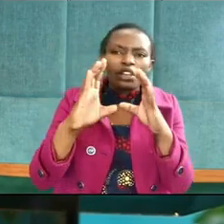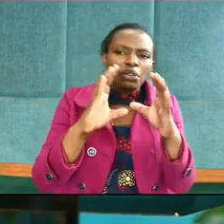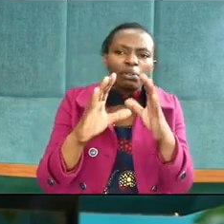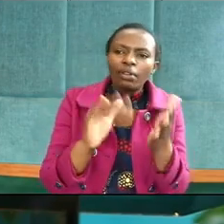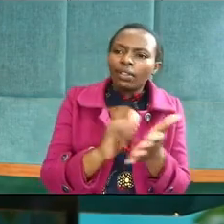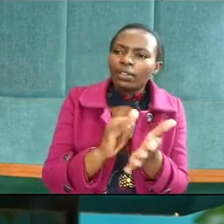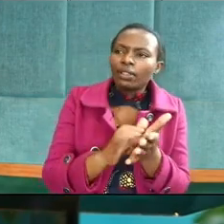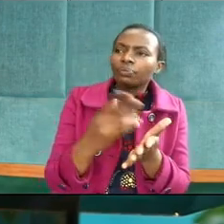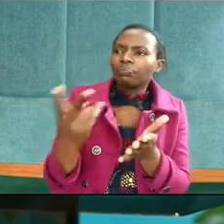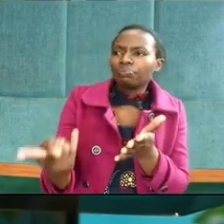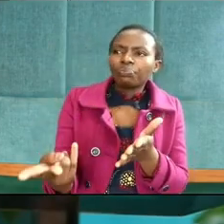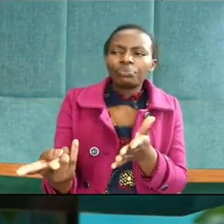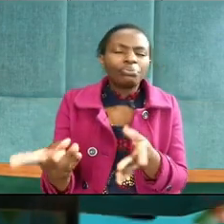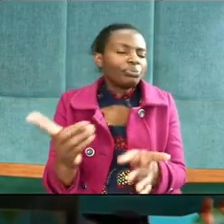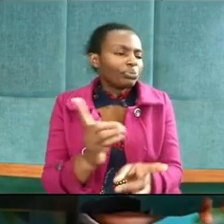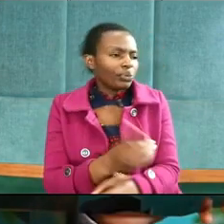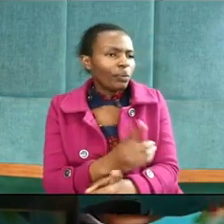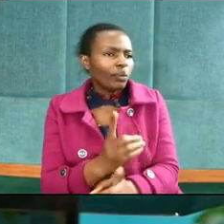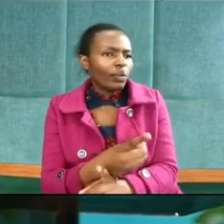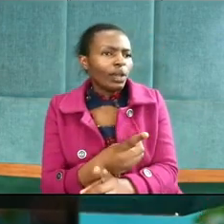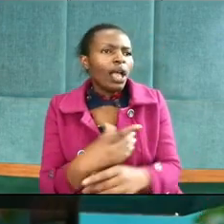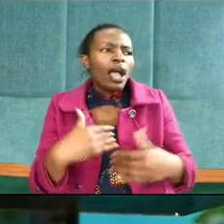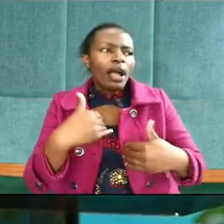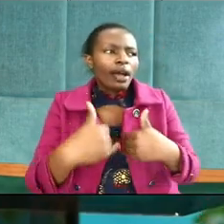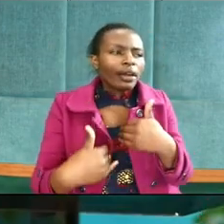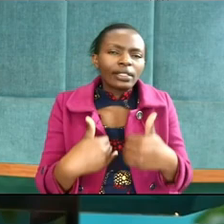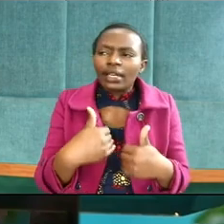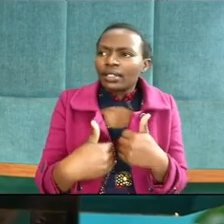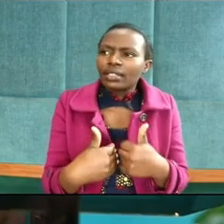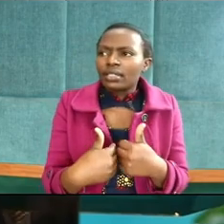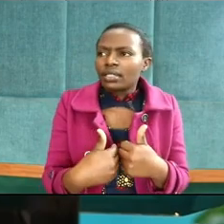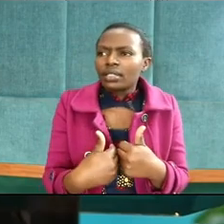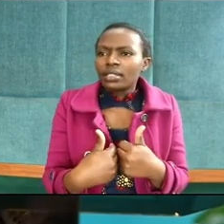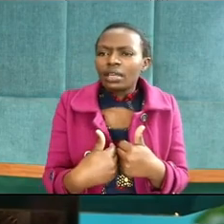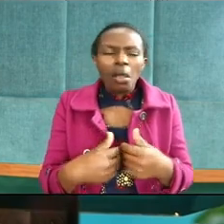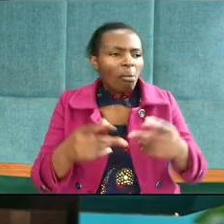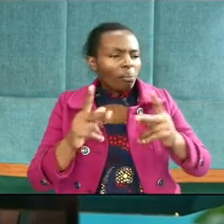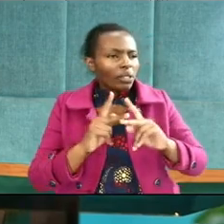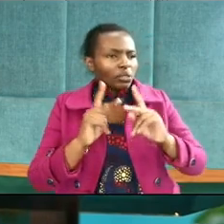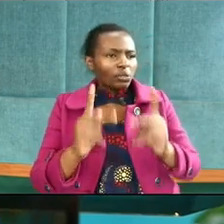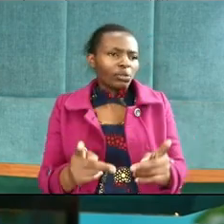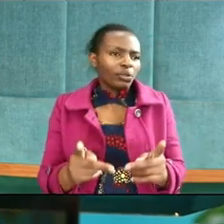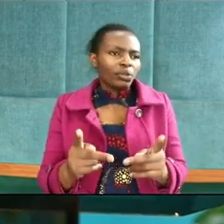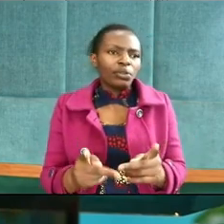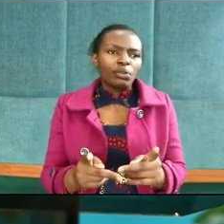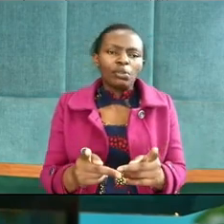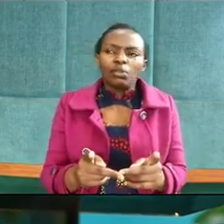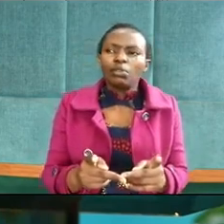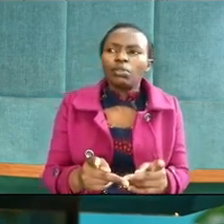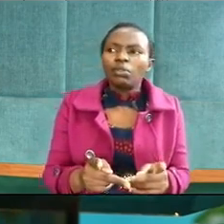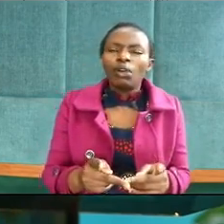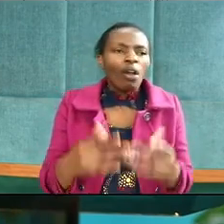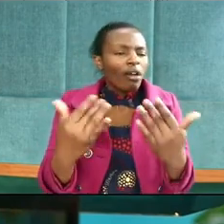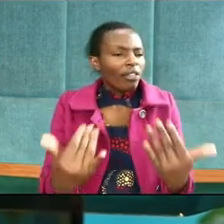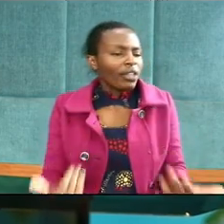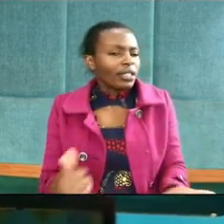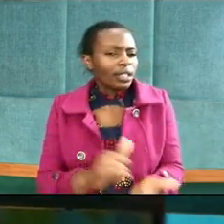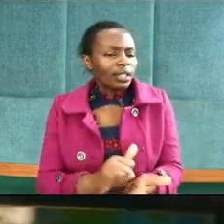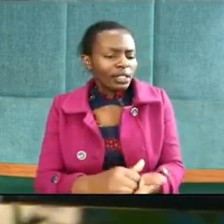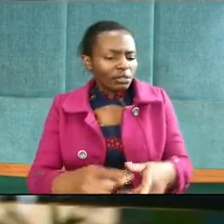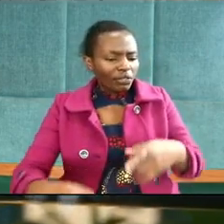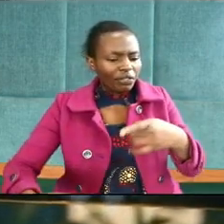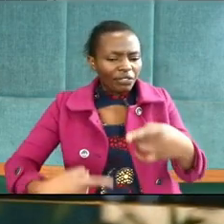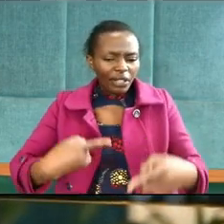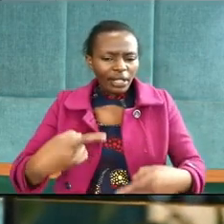factors associated with developmental loneliness are personal inadequacies, where this person feels they